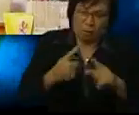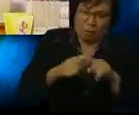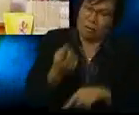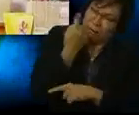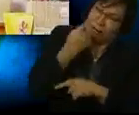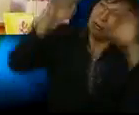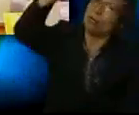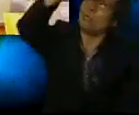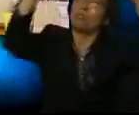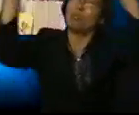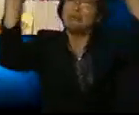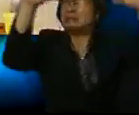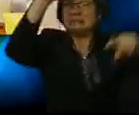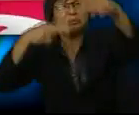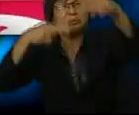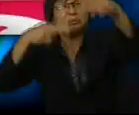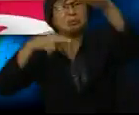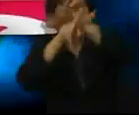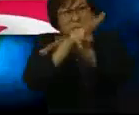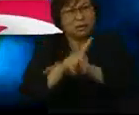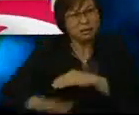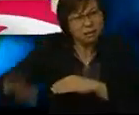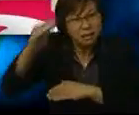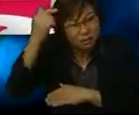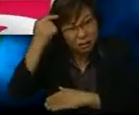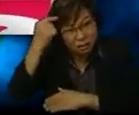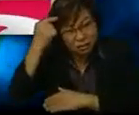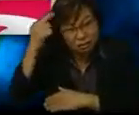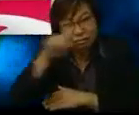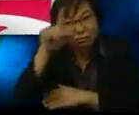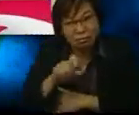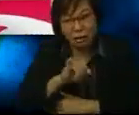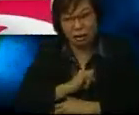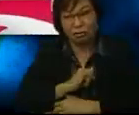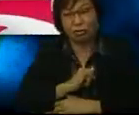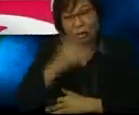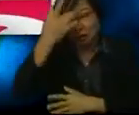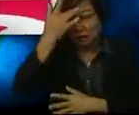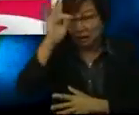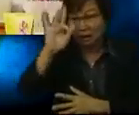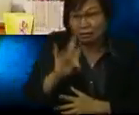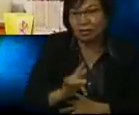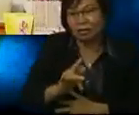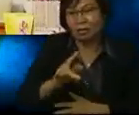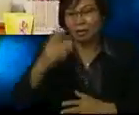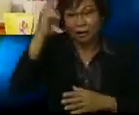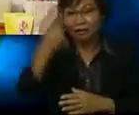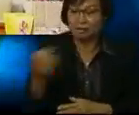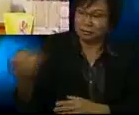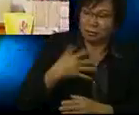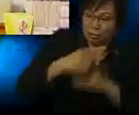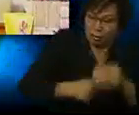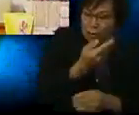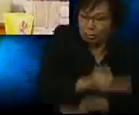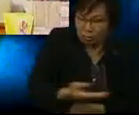become quite unpredictable, don't you think? I have a very wise uncle who tells me about things. His real name is